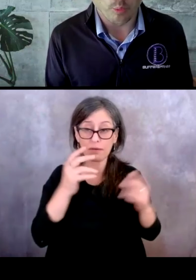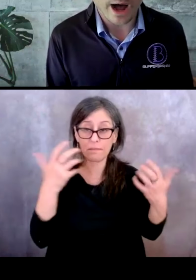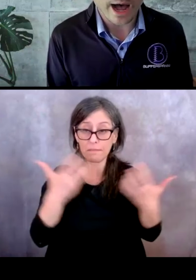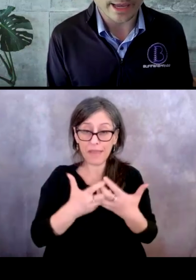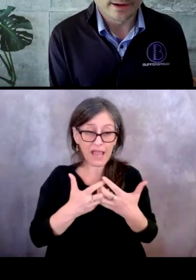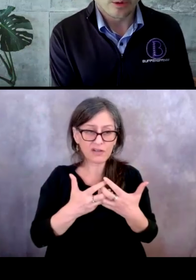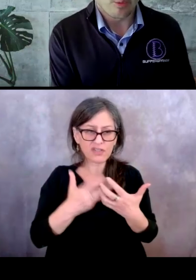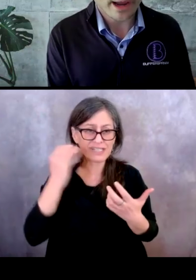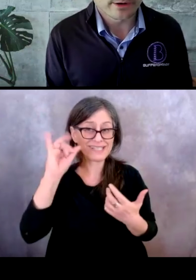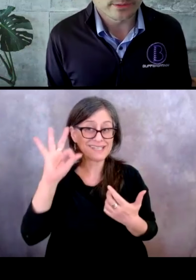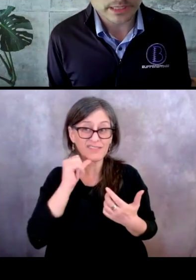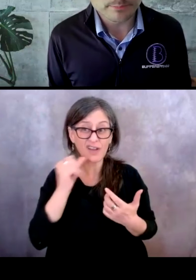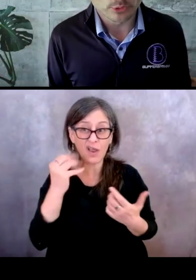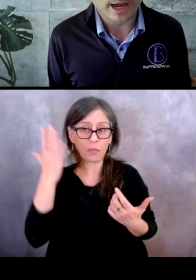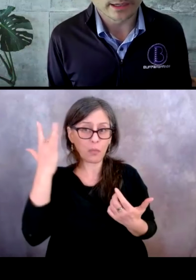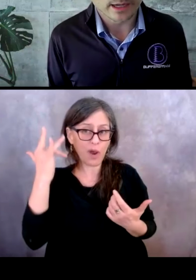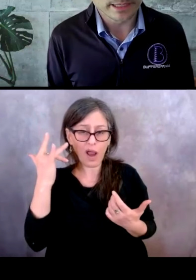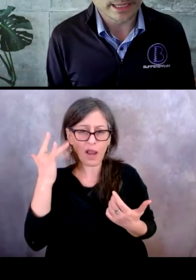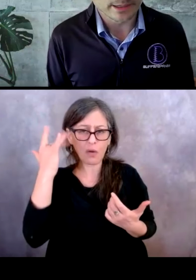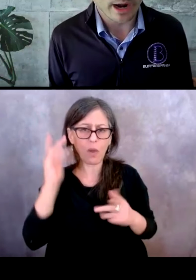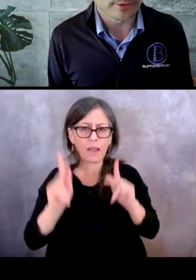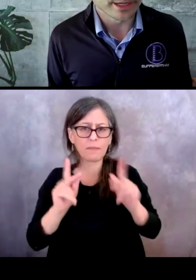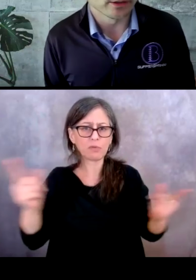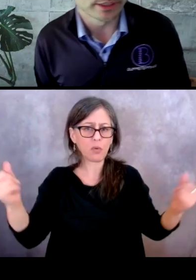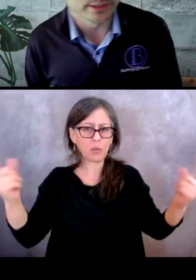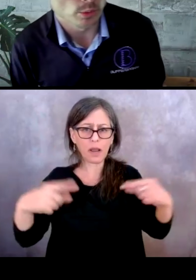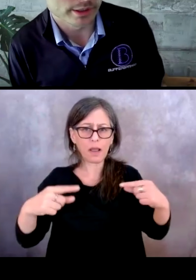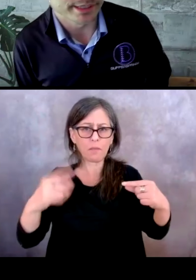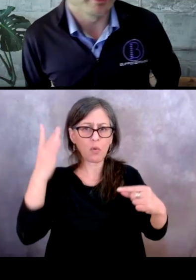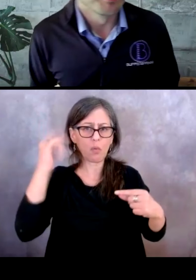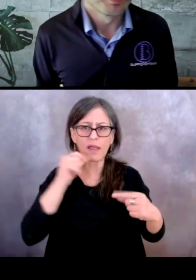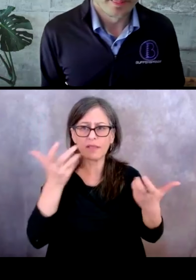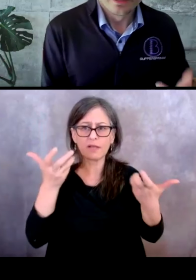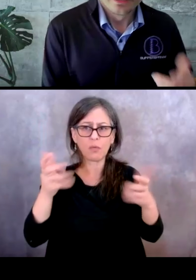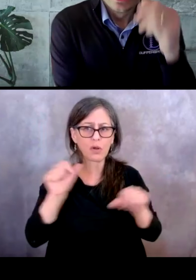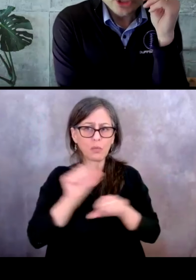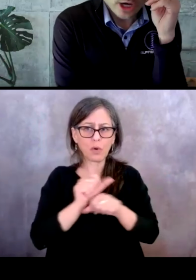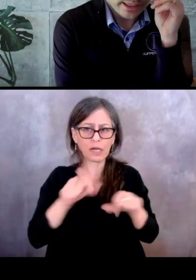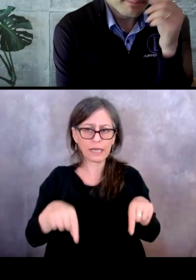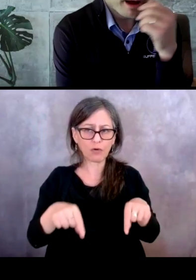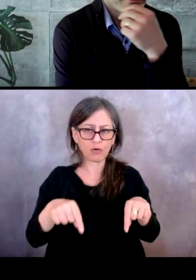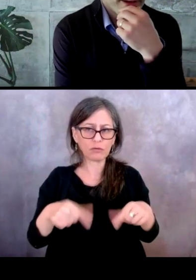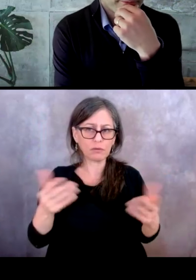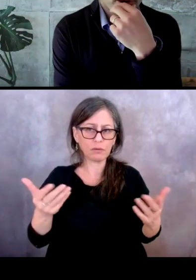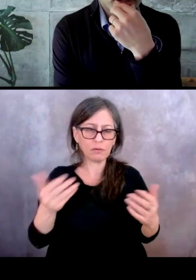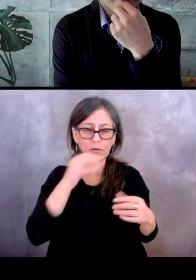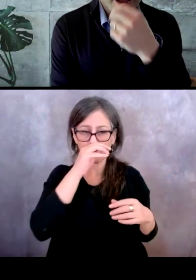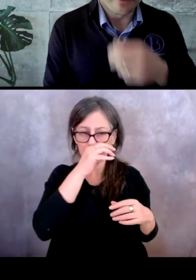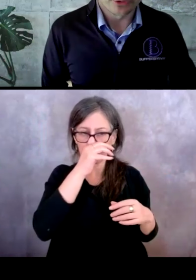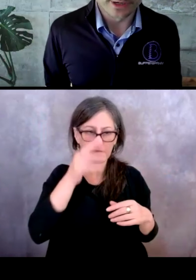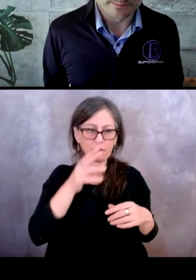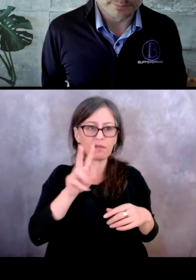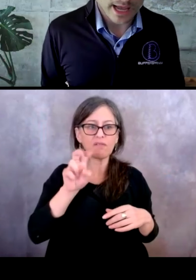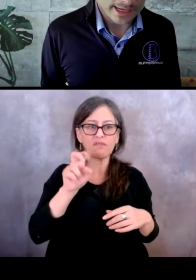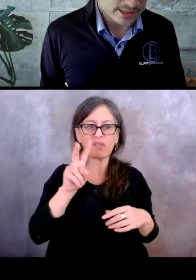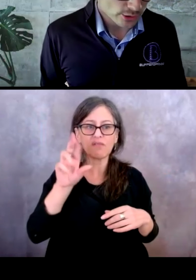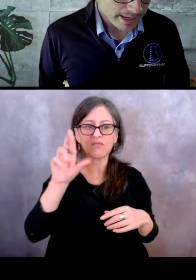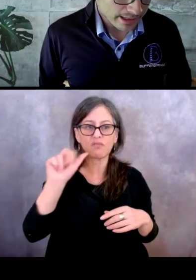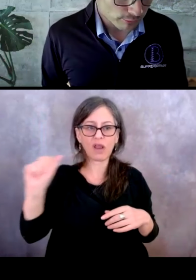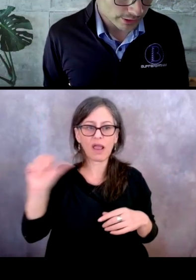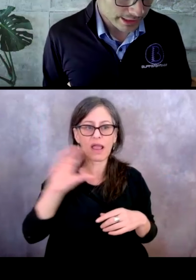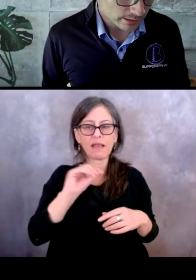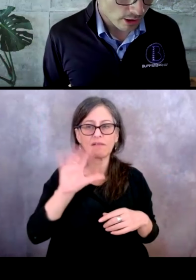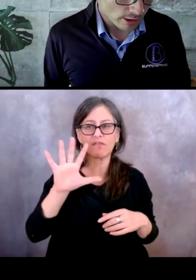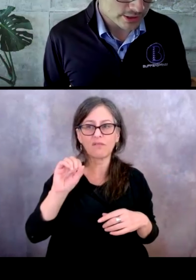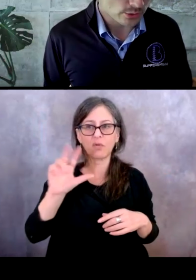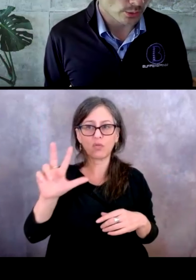not, why? Why are the people not coming in and why are they not looking to work here? Talking about VEVRA and 503 compliance. So to make